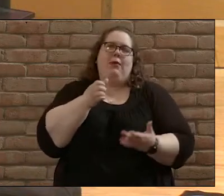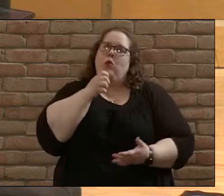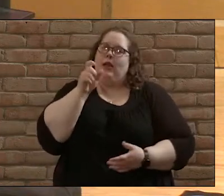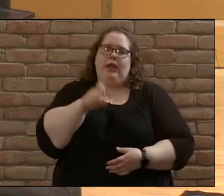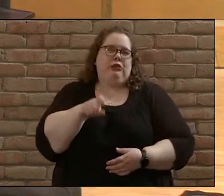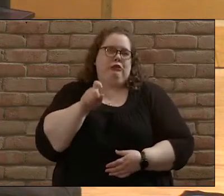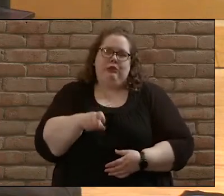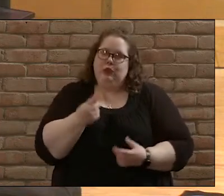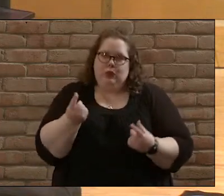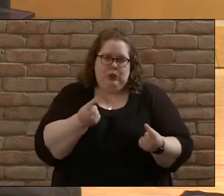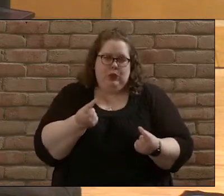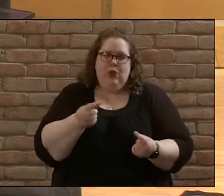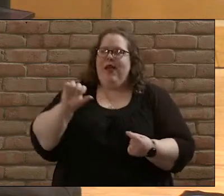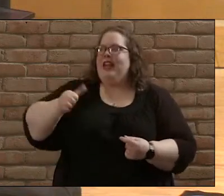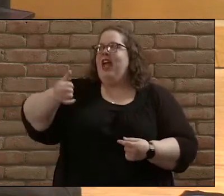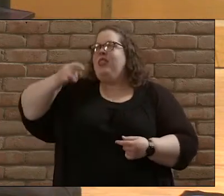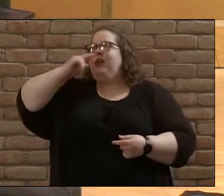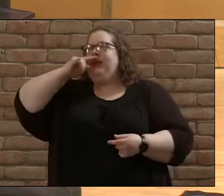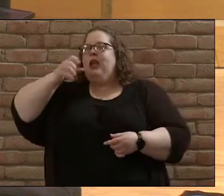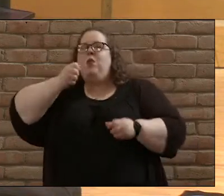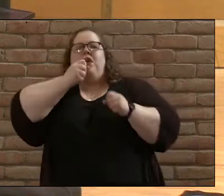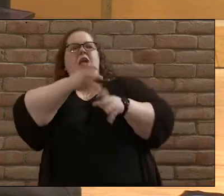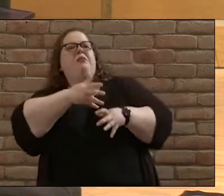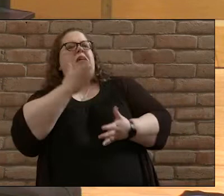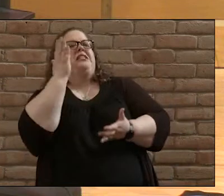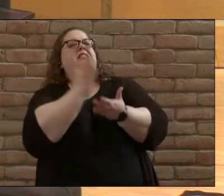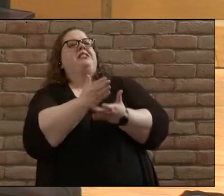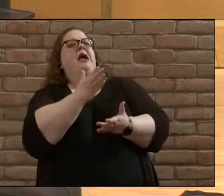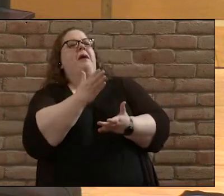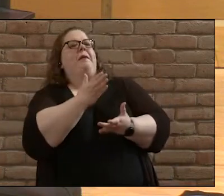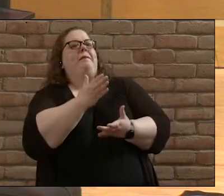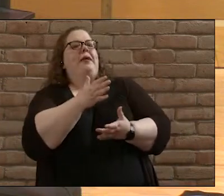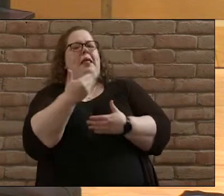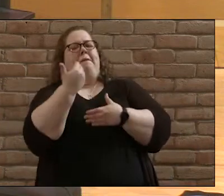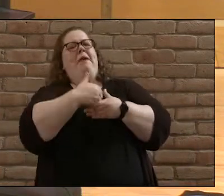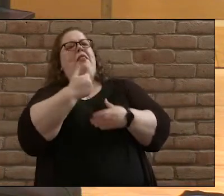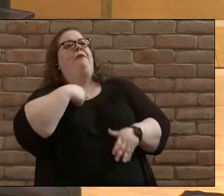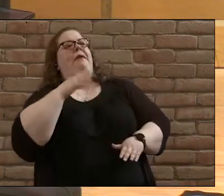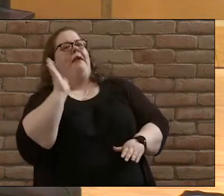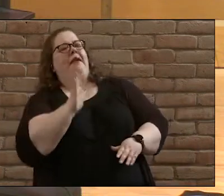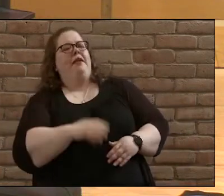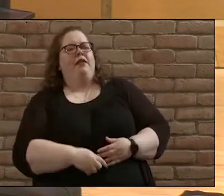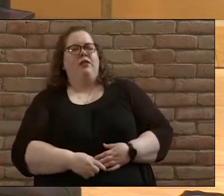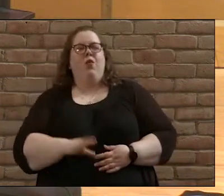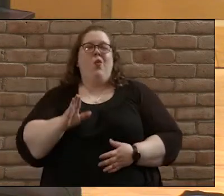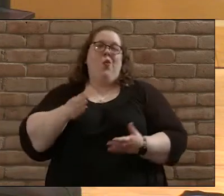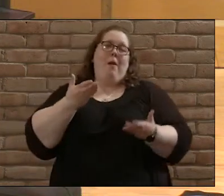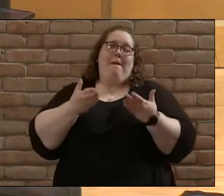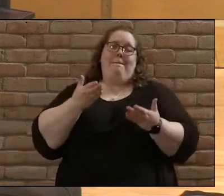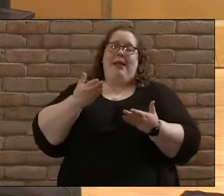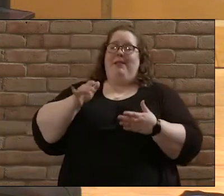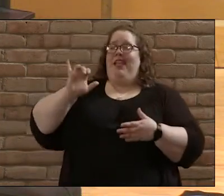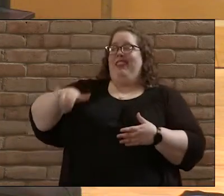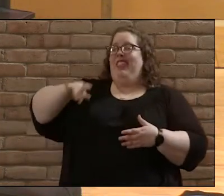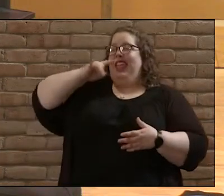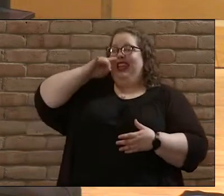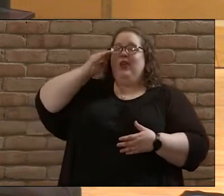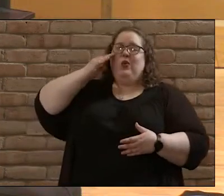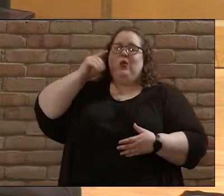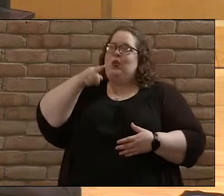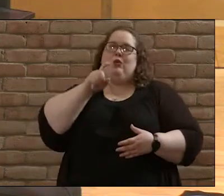doing, and some other kid would yell at you to stop doing it because it was bothering them, or they knew that you shouldn't be doing it as